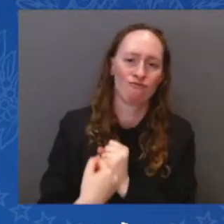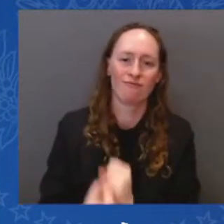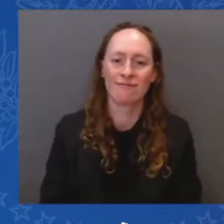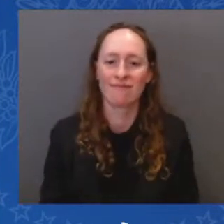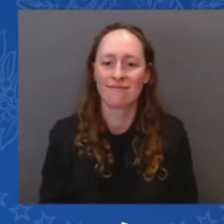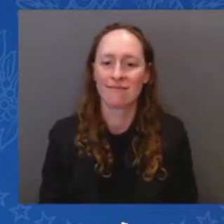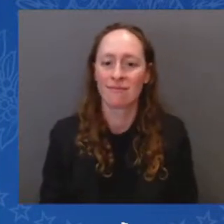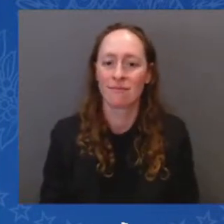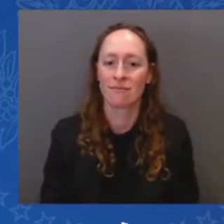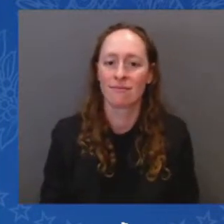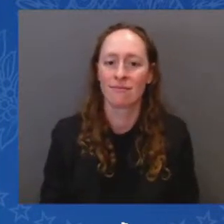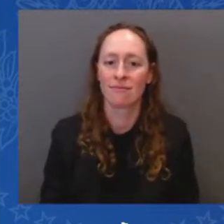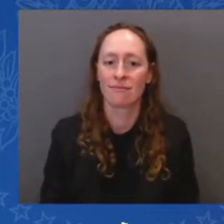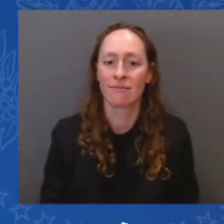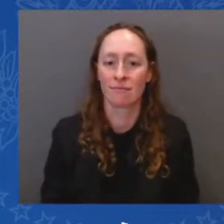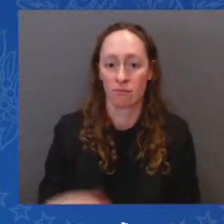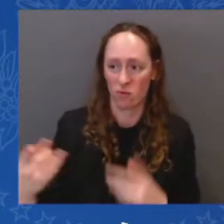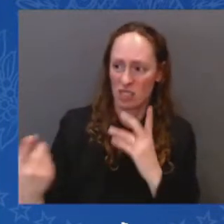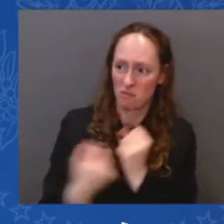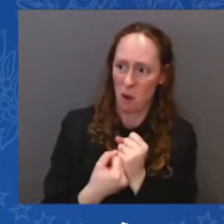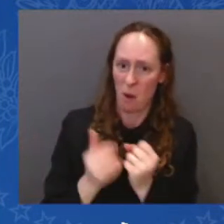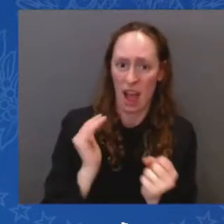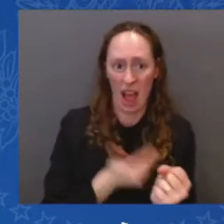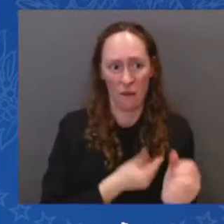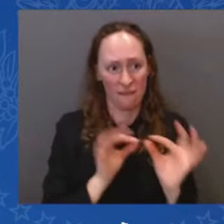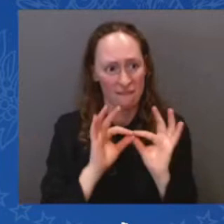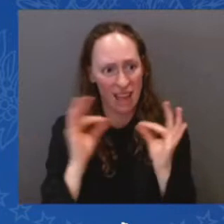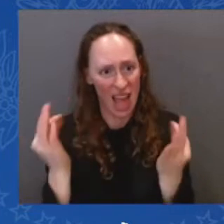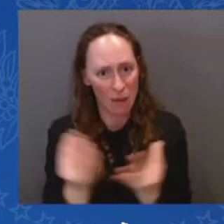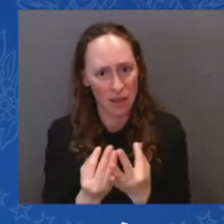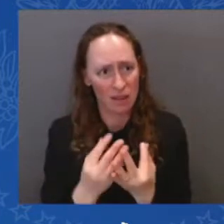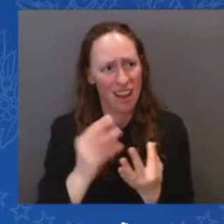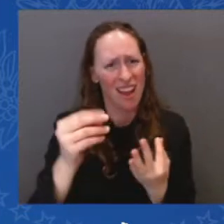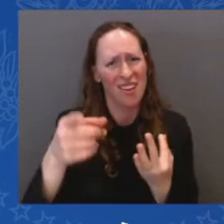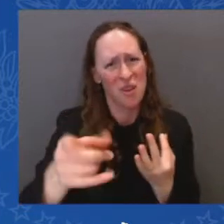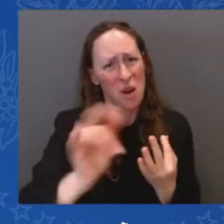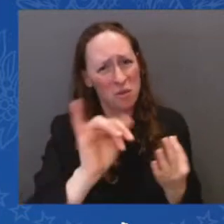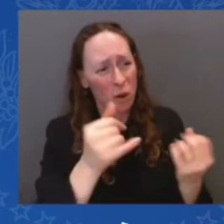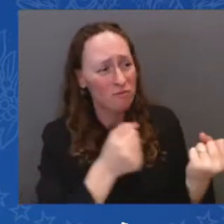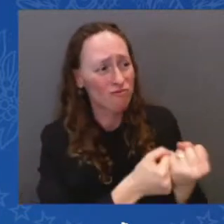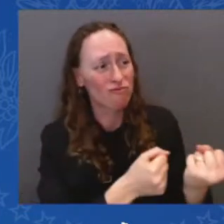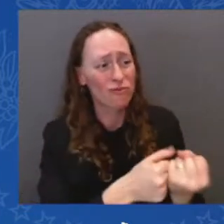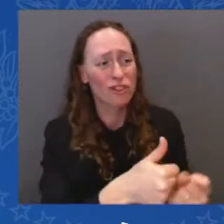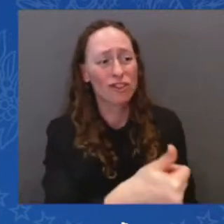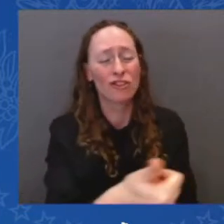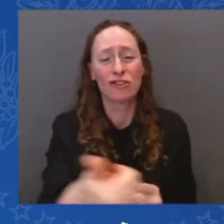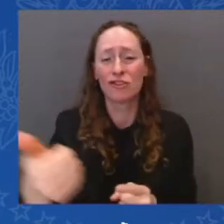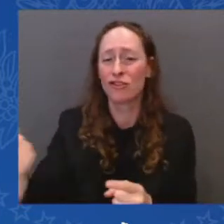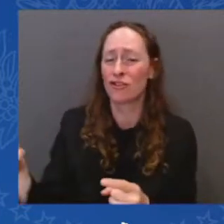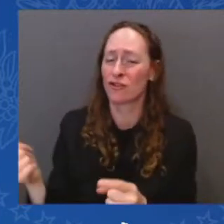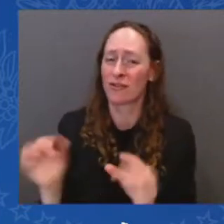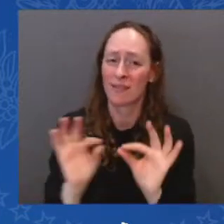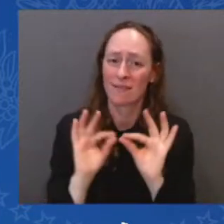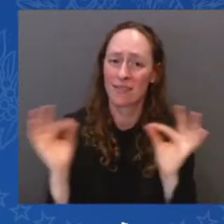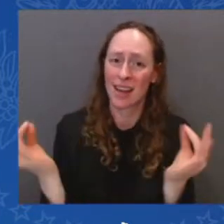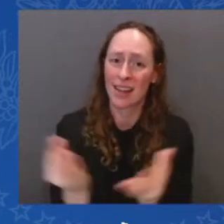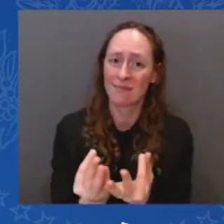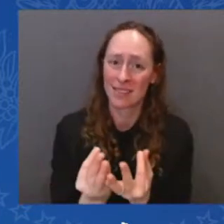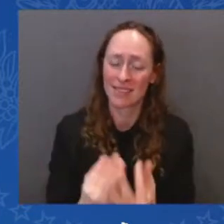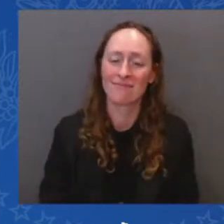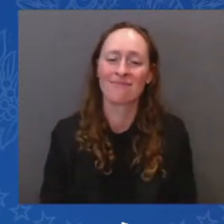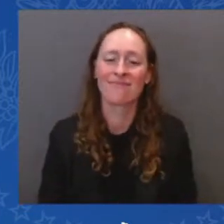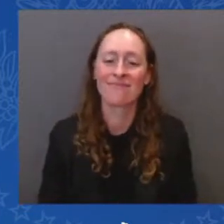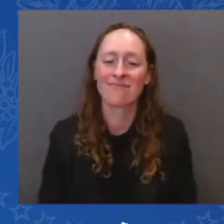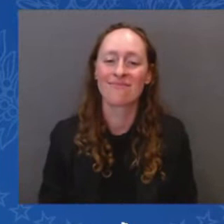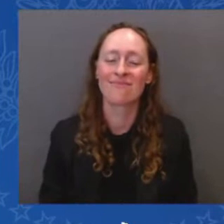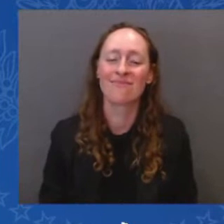families. As a result of her commitment and advocacy, Sean and Ross are both accomplished in their own